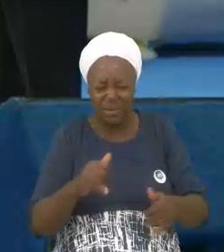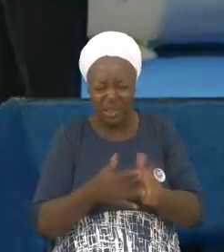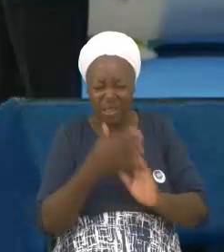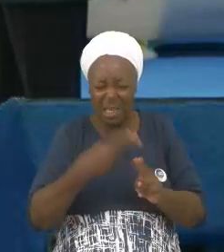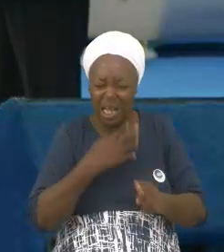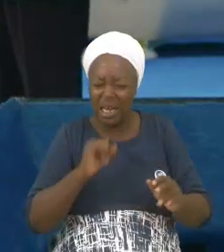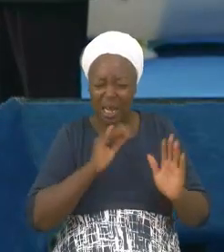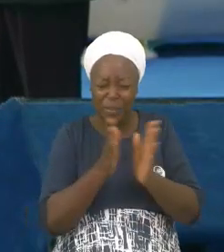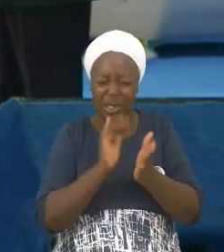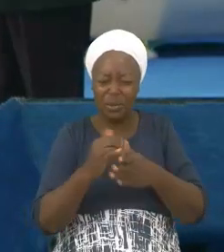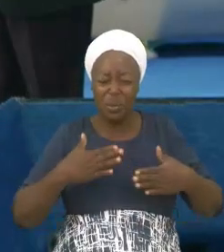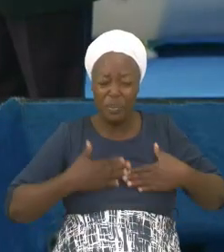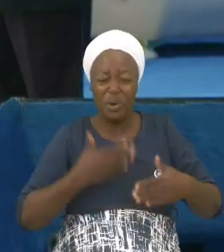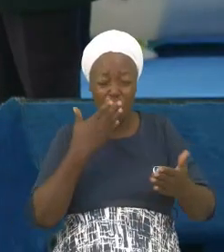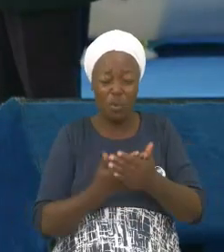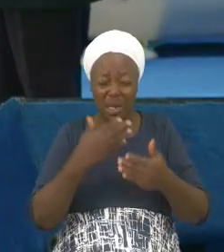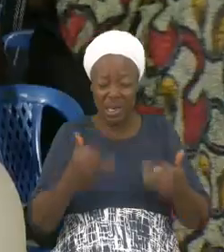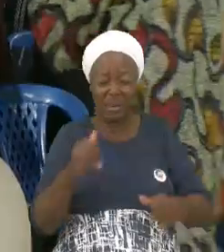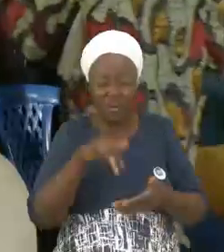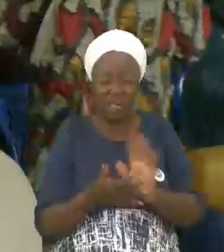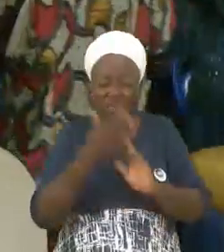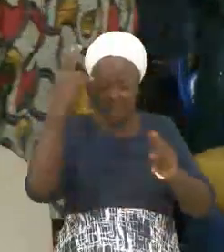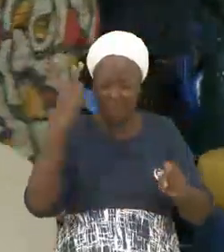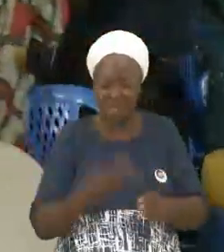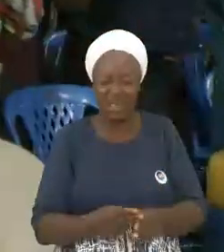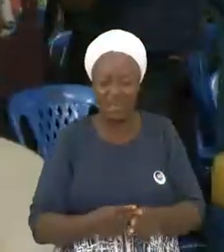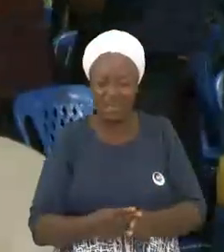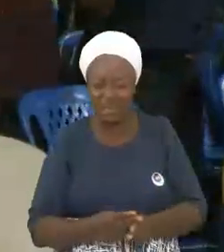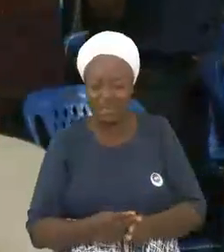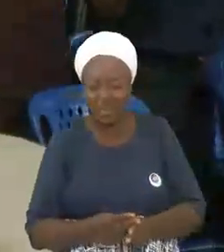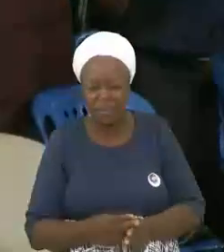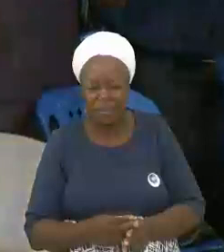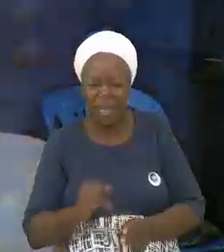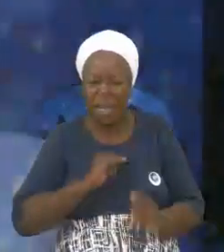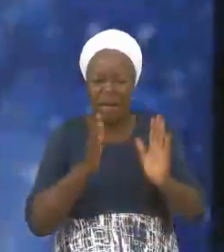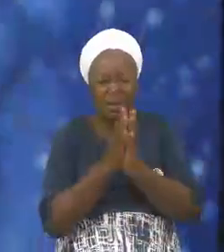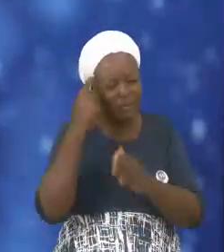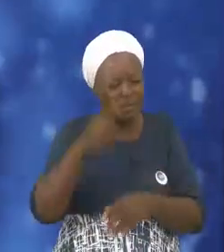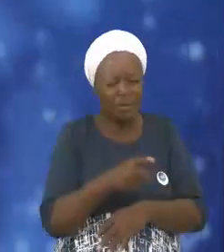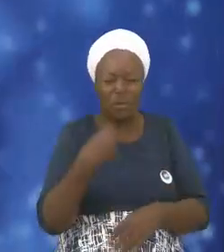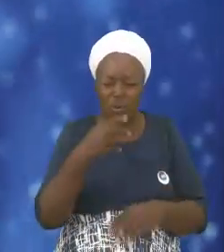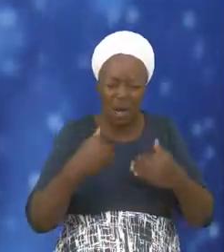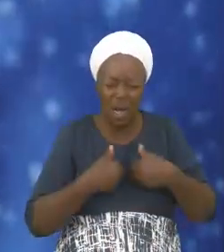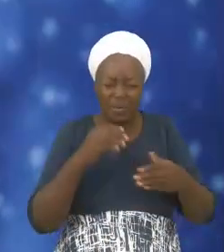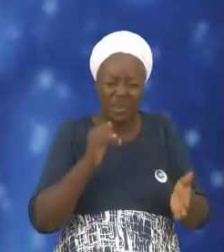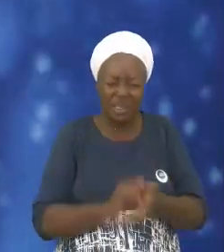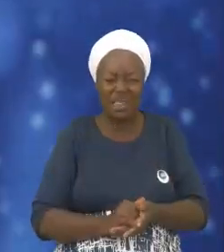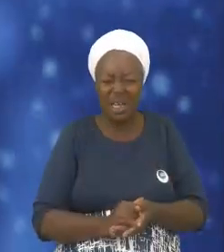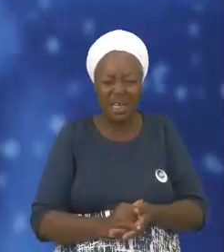well, be healed in Jesus' name. I pray for those who have that impediment and